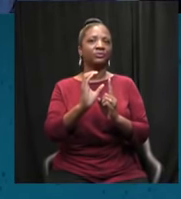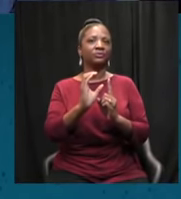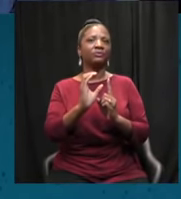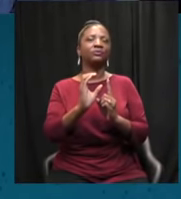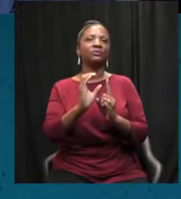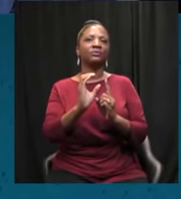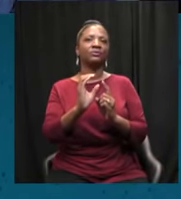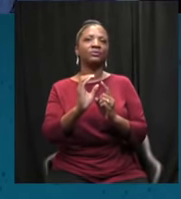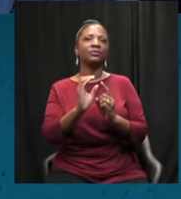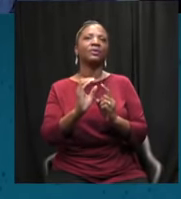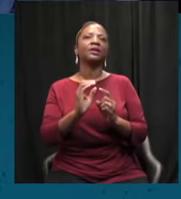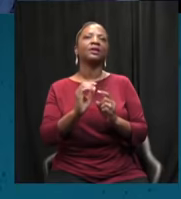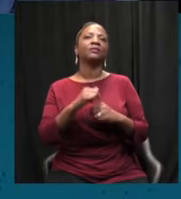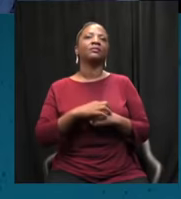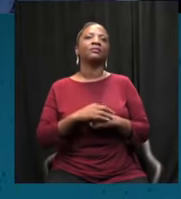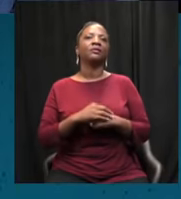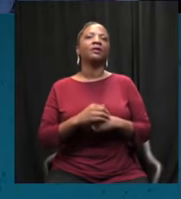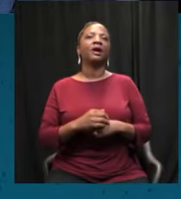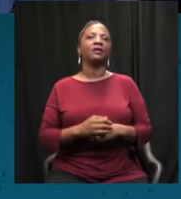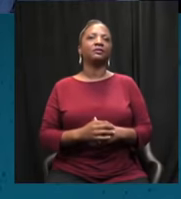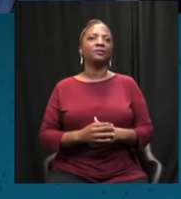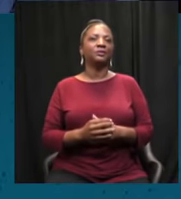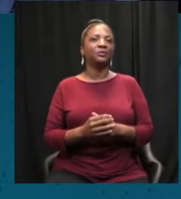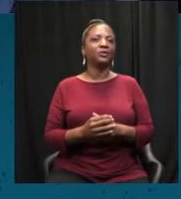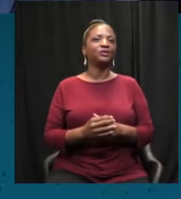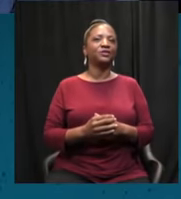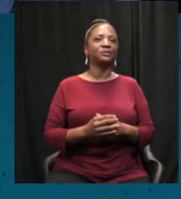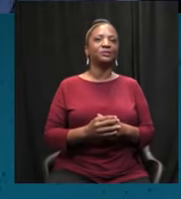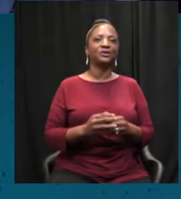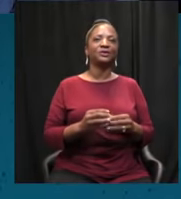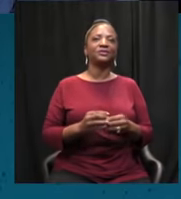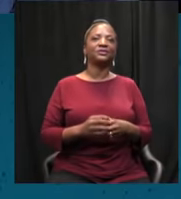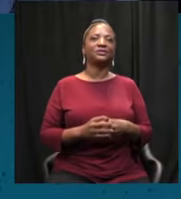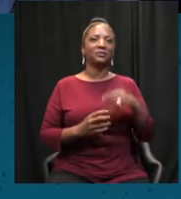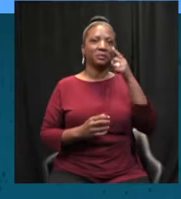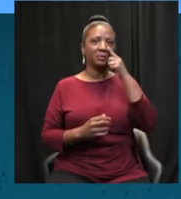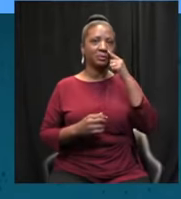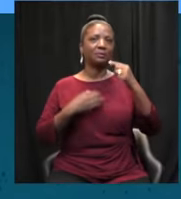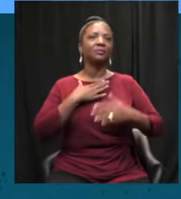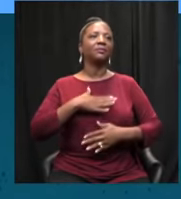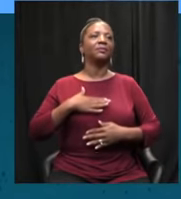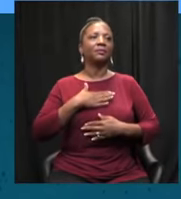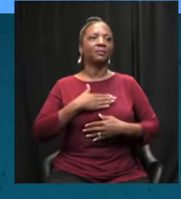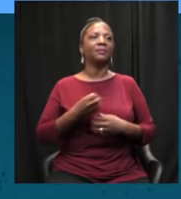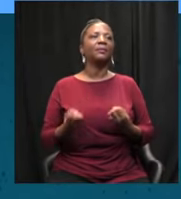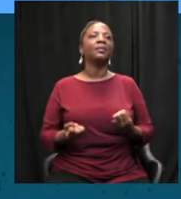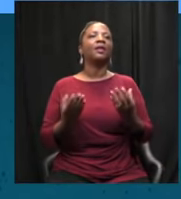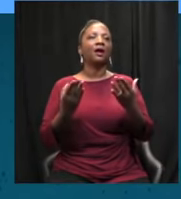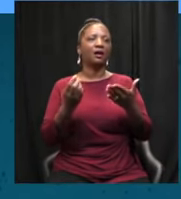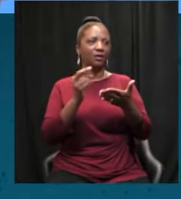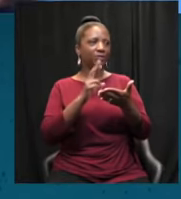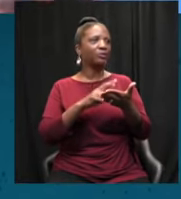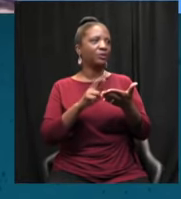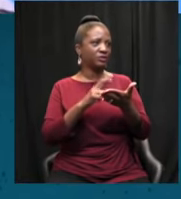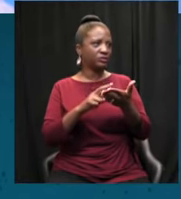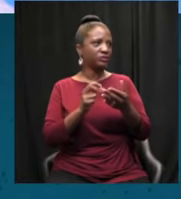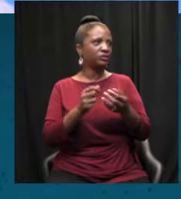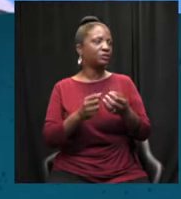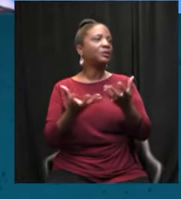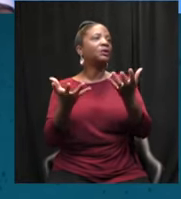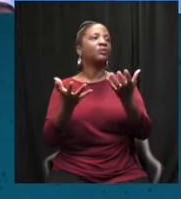appreciate all the PowerPoint slides and the projections and the market analysis, all your research, but I want to know, what do you